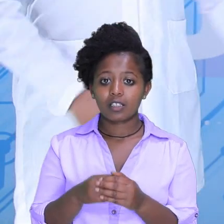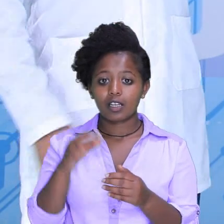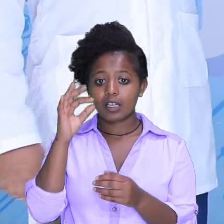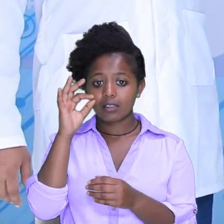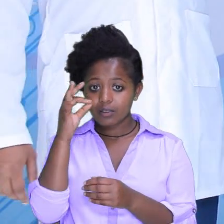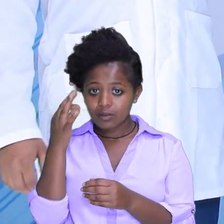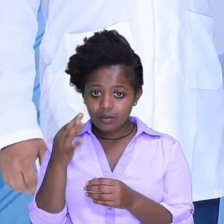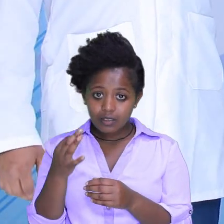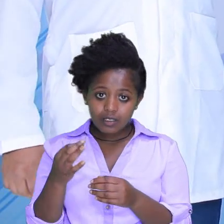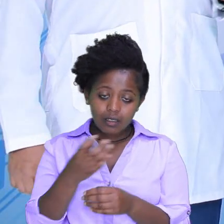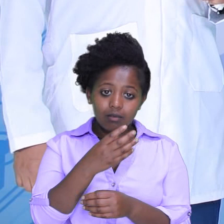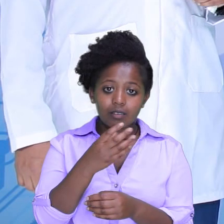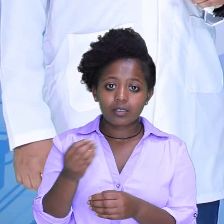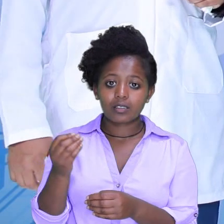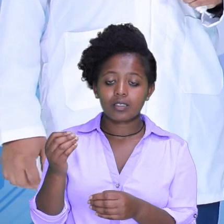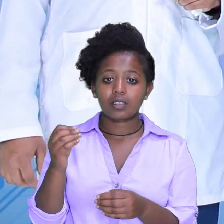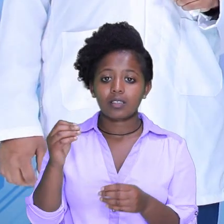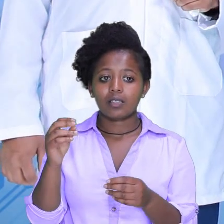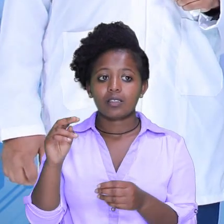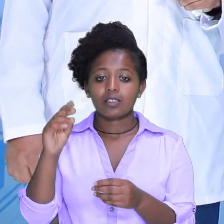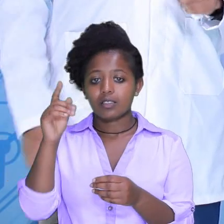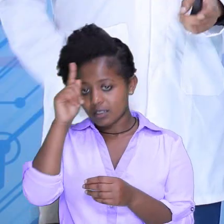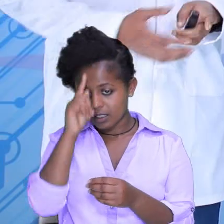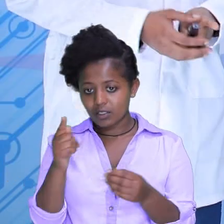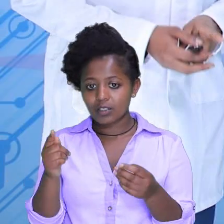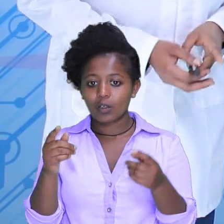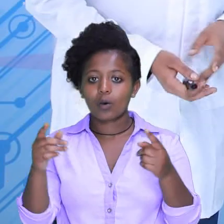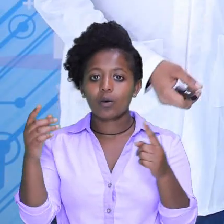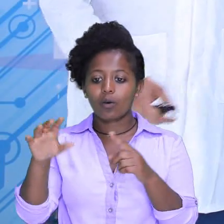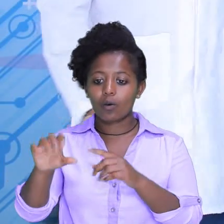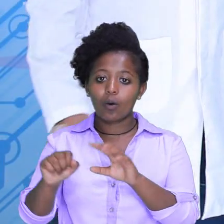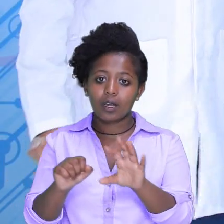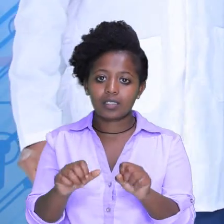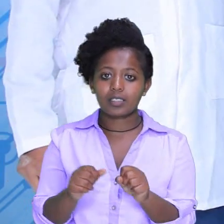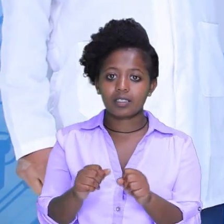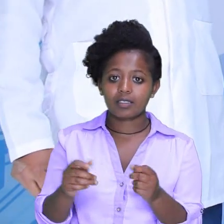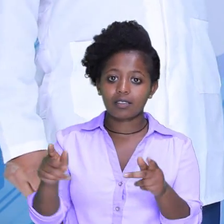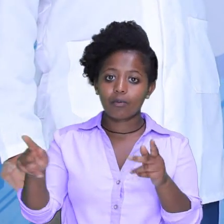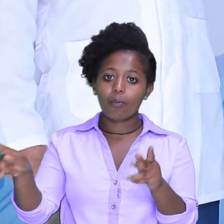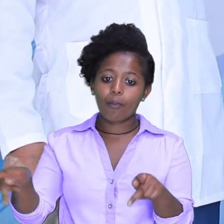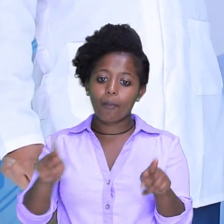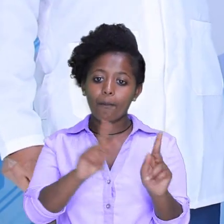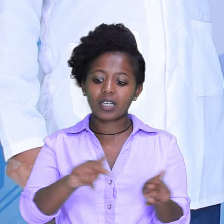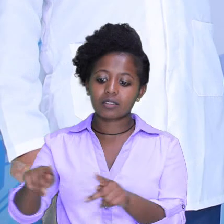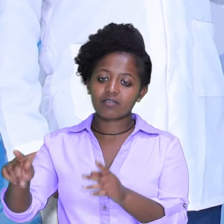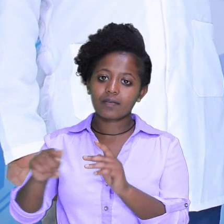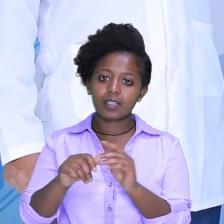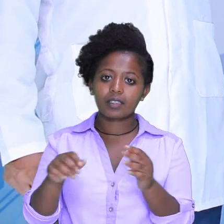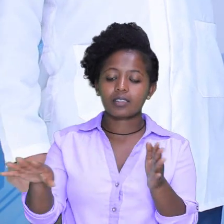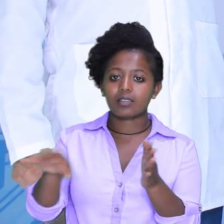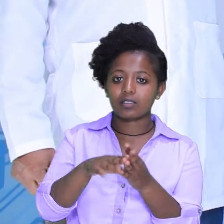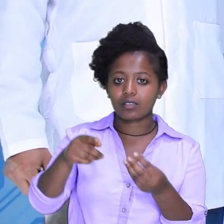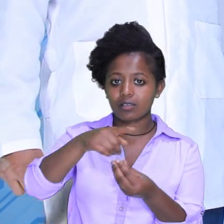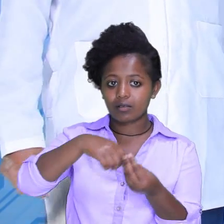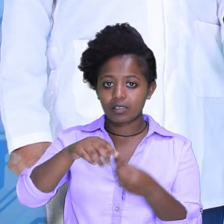Indonesia from Dutch colony to independent nation. Indonesia in the Pacific region of Spice Island, a colony